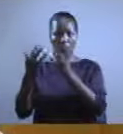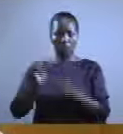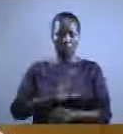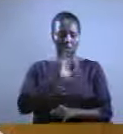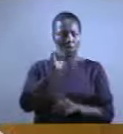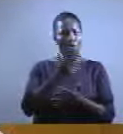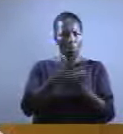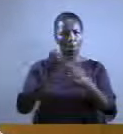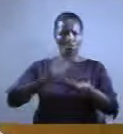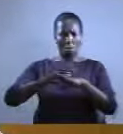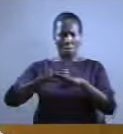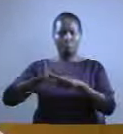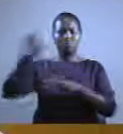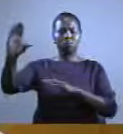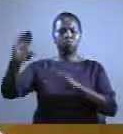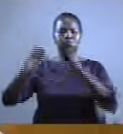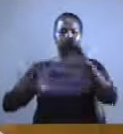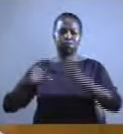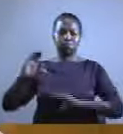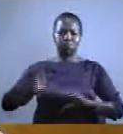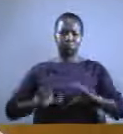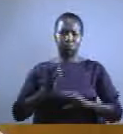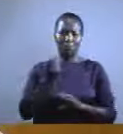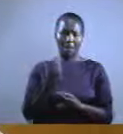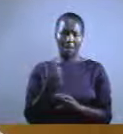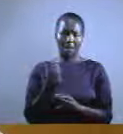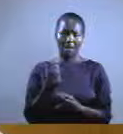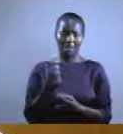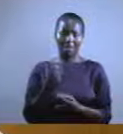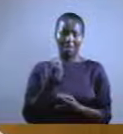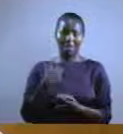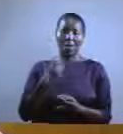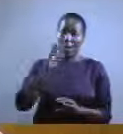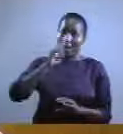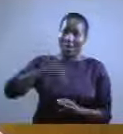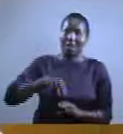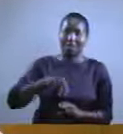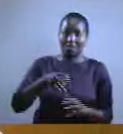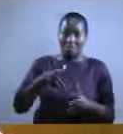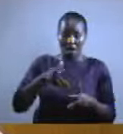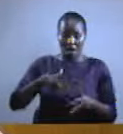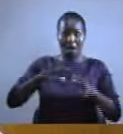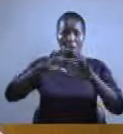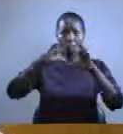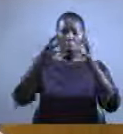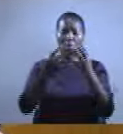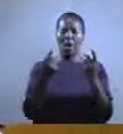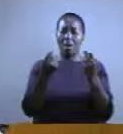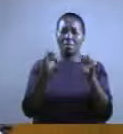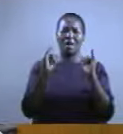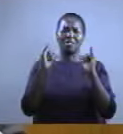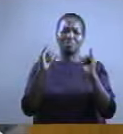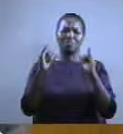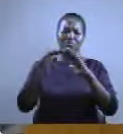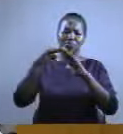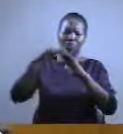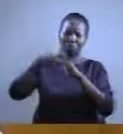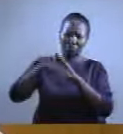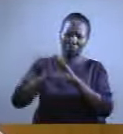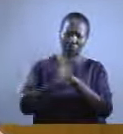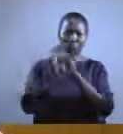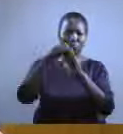sustain the investor confidence we so much need under these global difficult